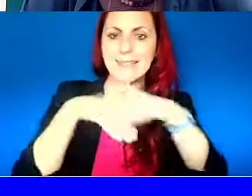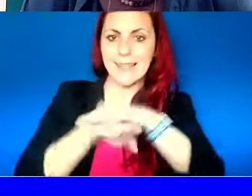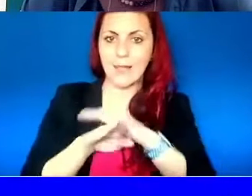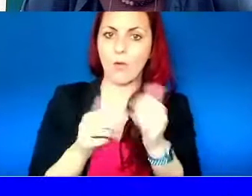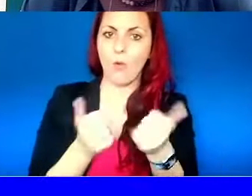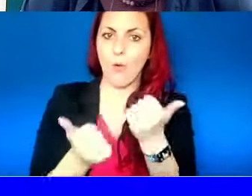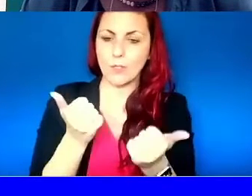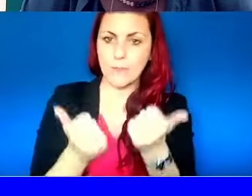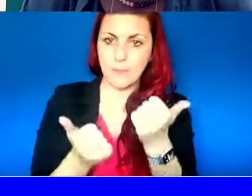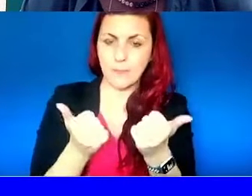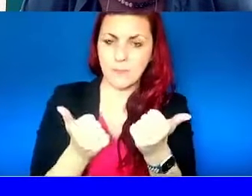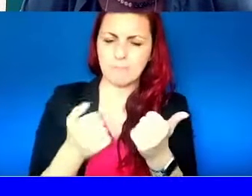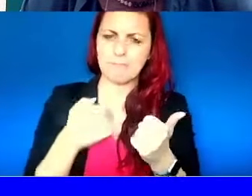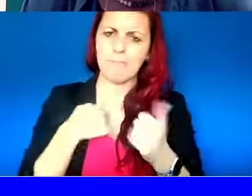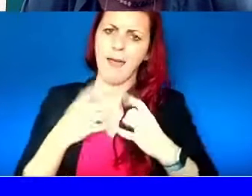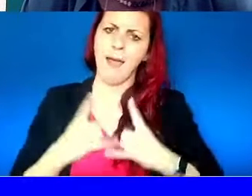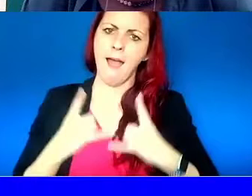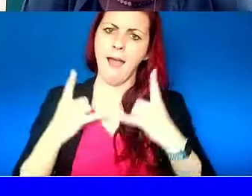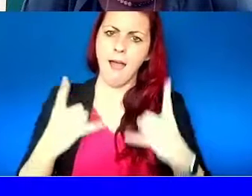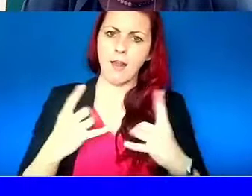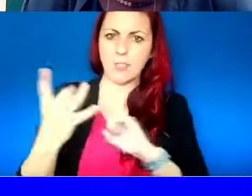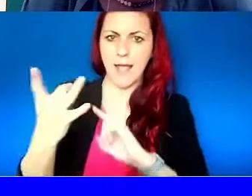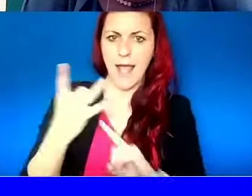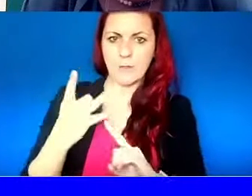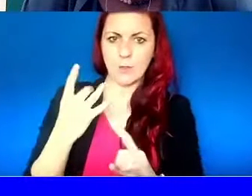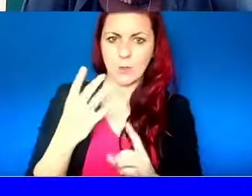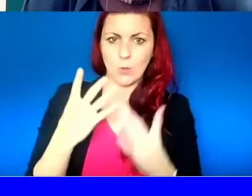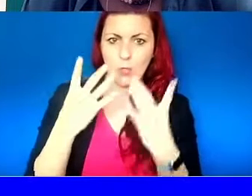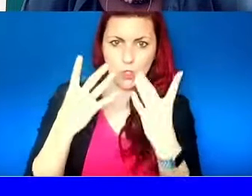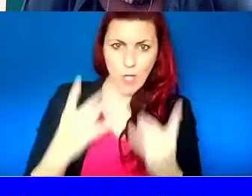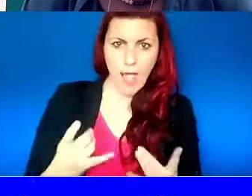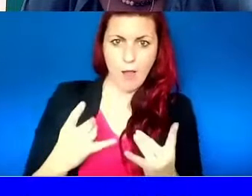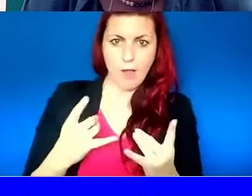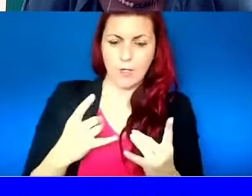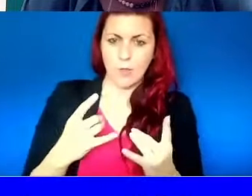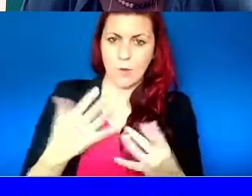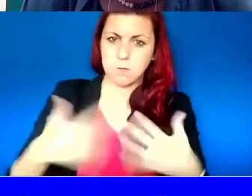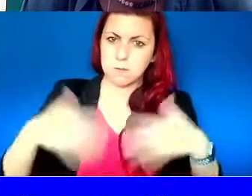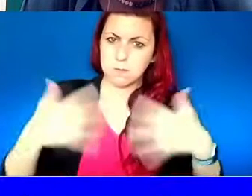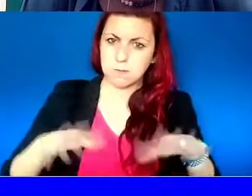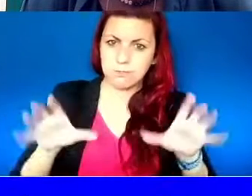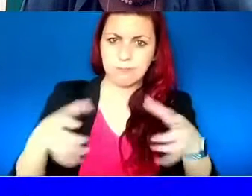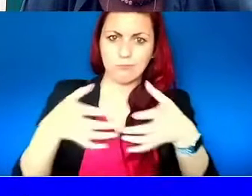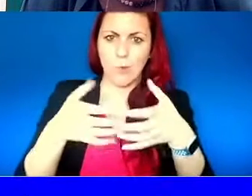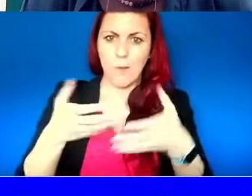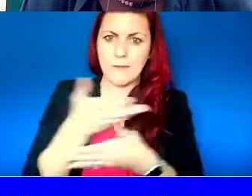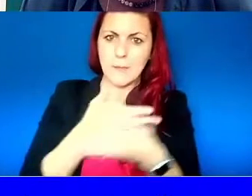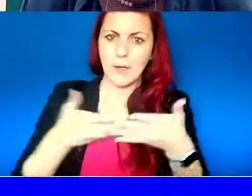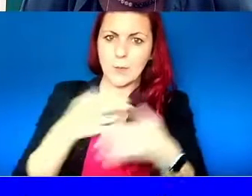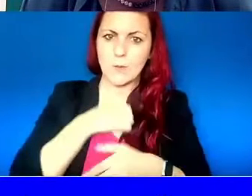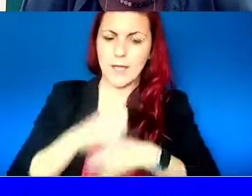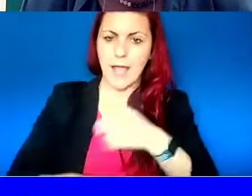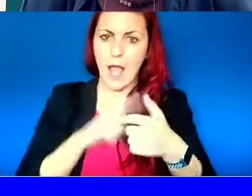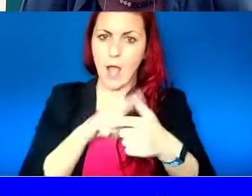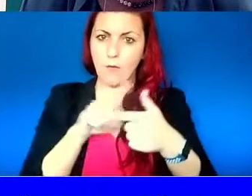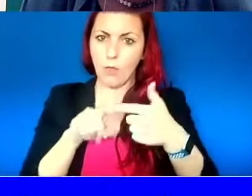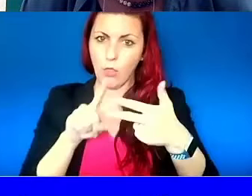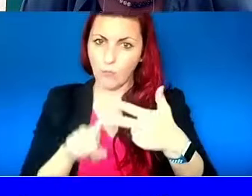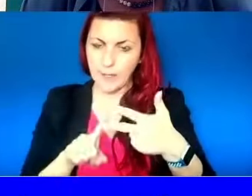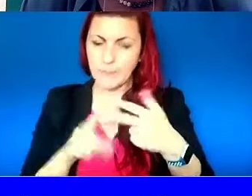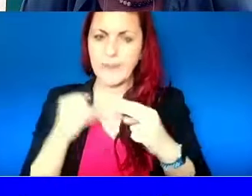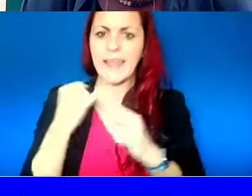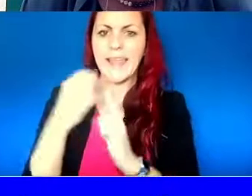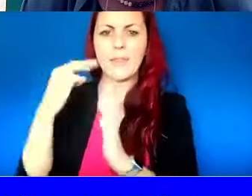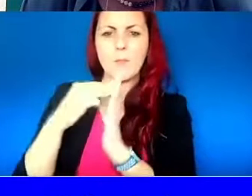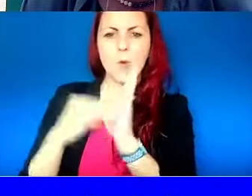I am absolutely honoured to be asked to chair such a great lineup of speakers. We have three speakers. The bios are in their programme, and